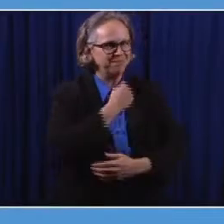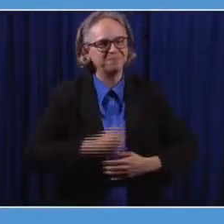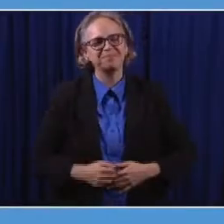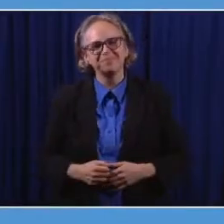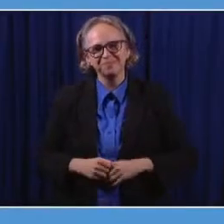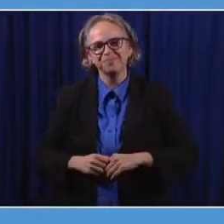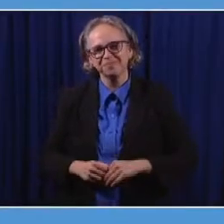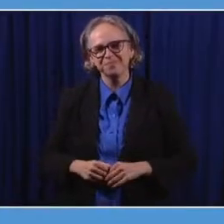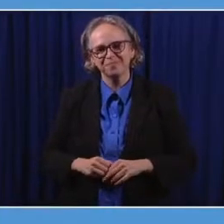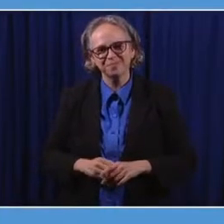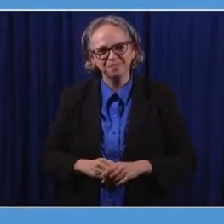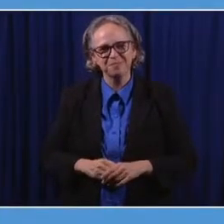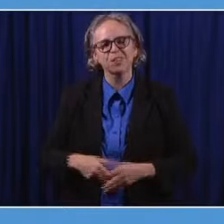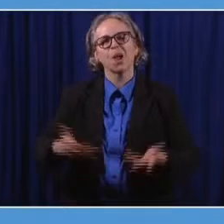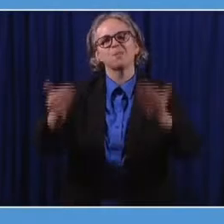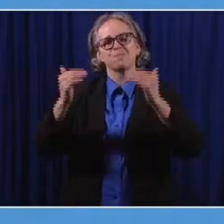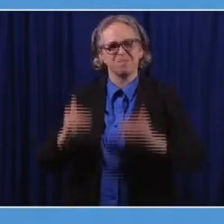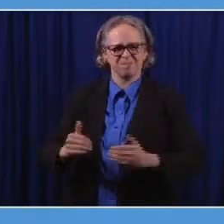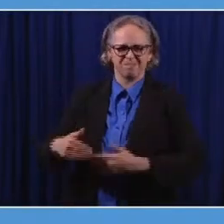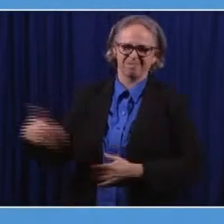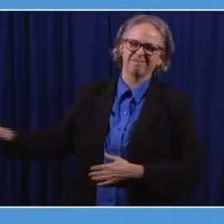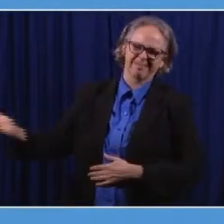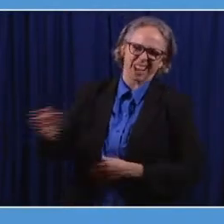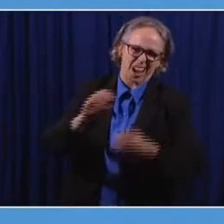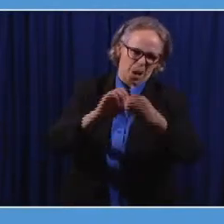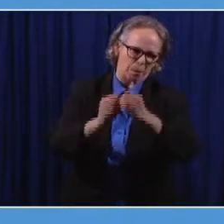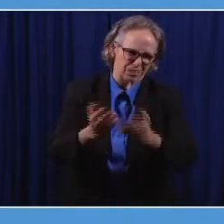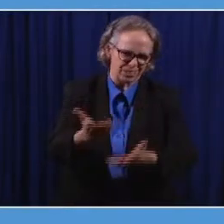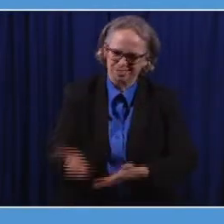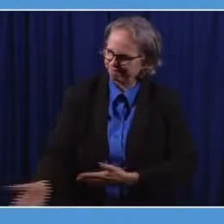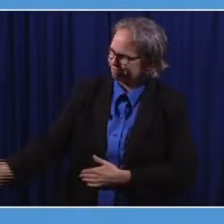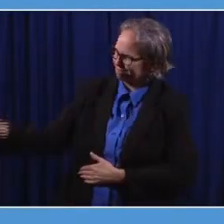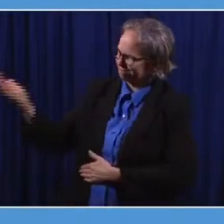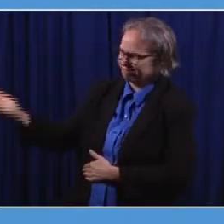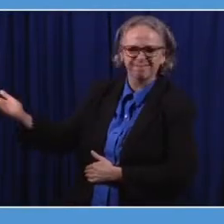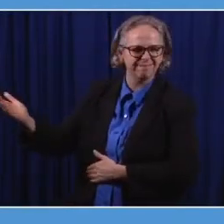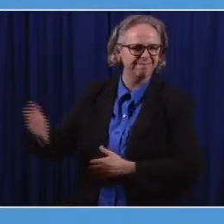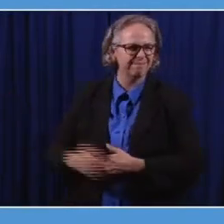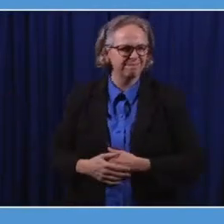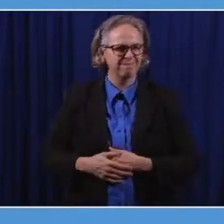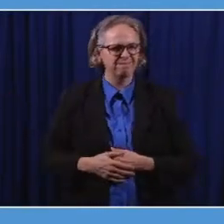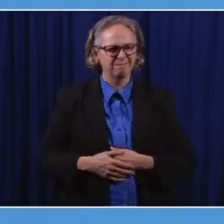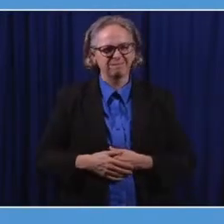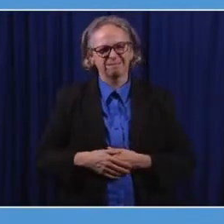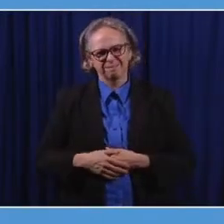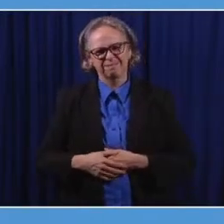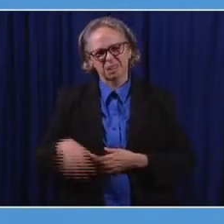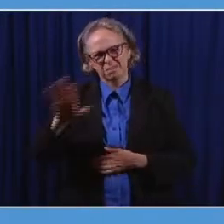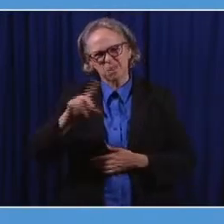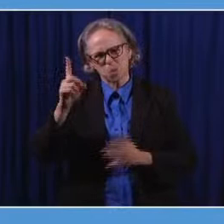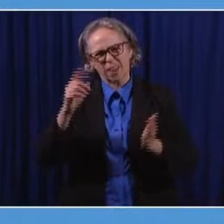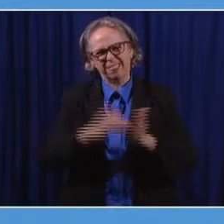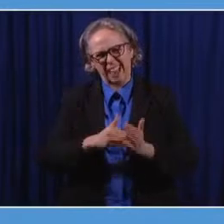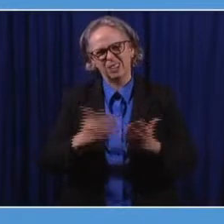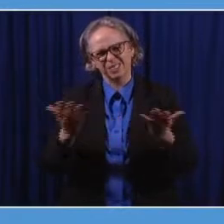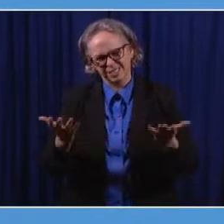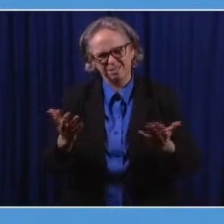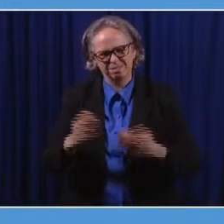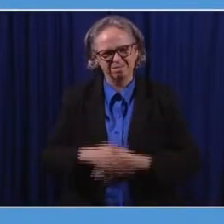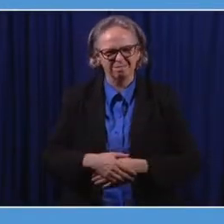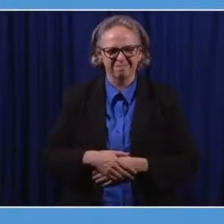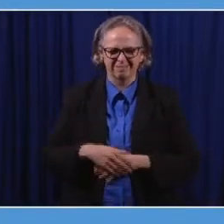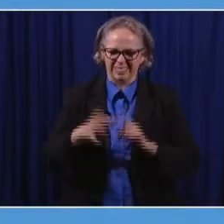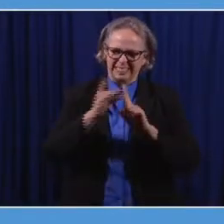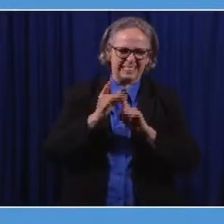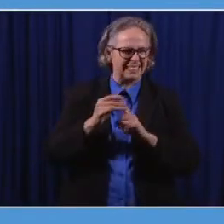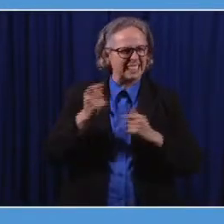We continue, as you can see, to kind of hover around 1,000. It goes down on the weekends, but it continues to go back up. We just can't seem to get the number of new